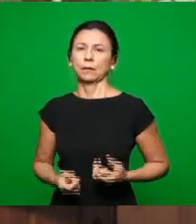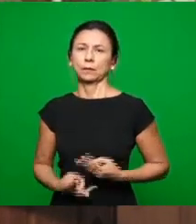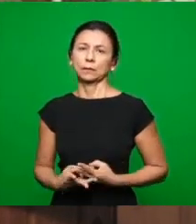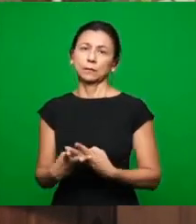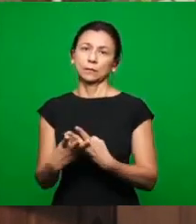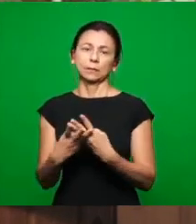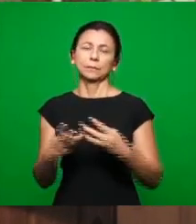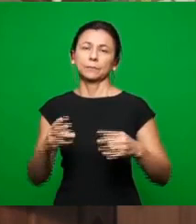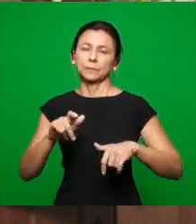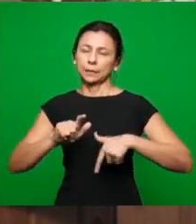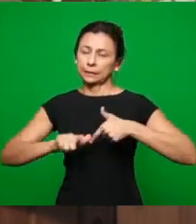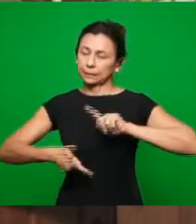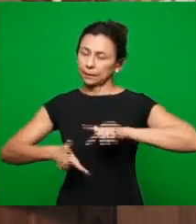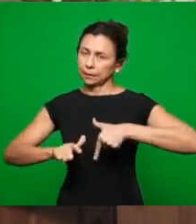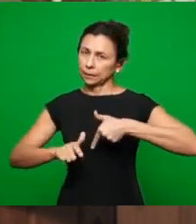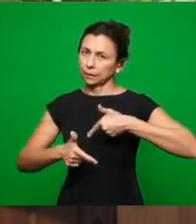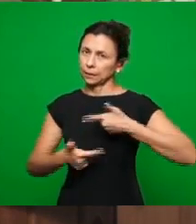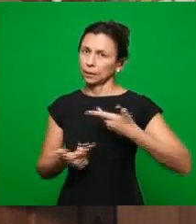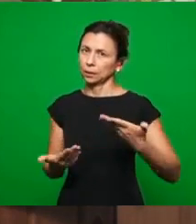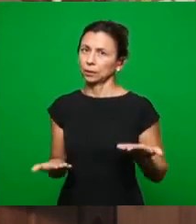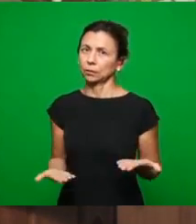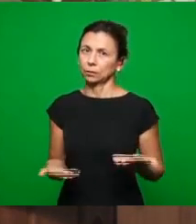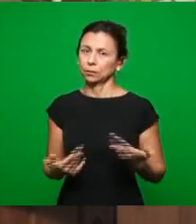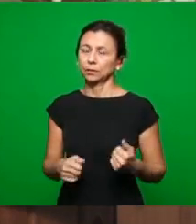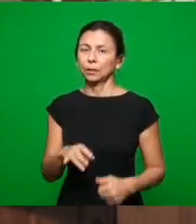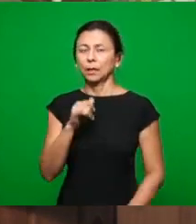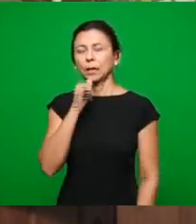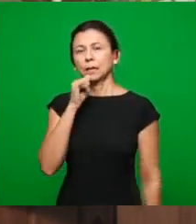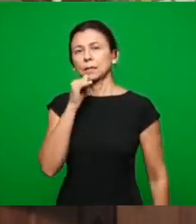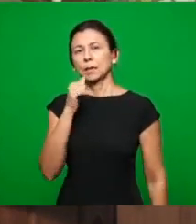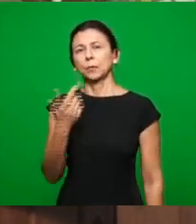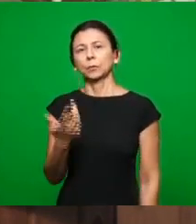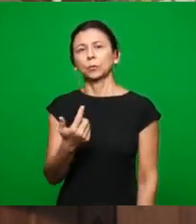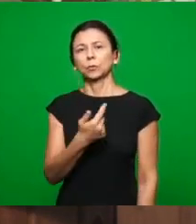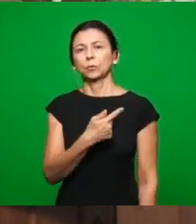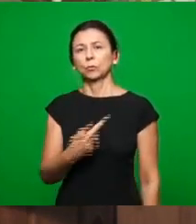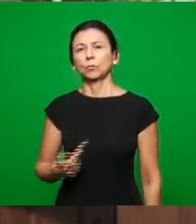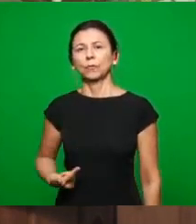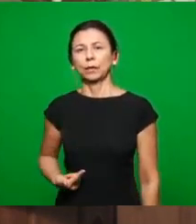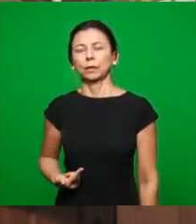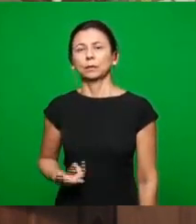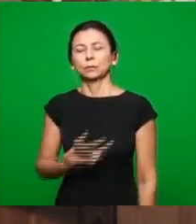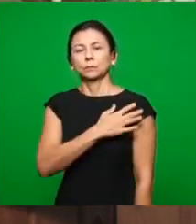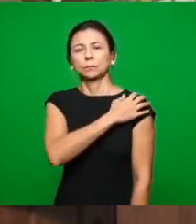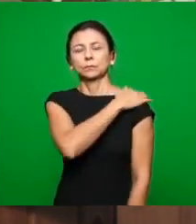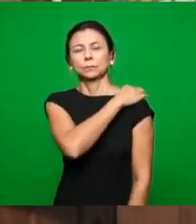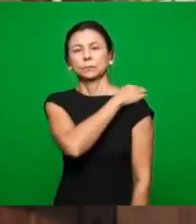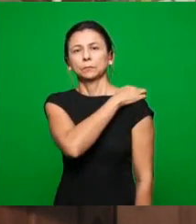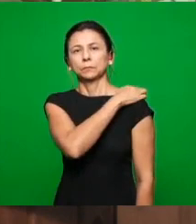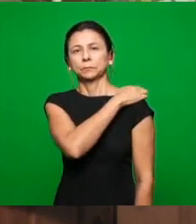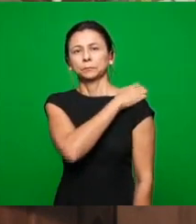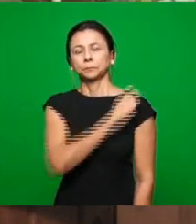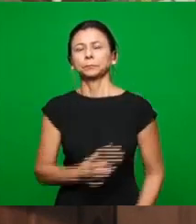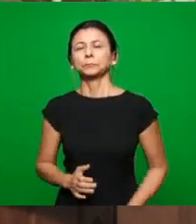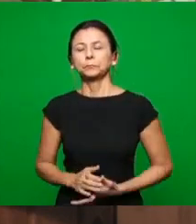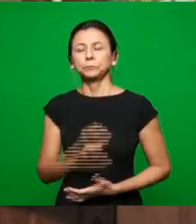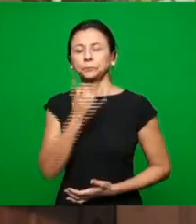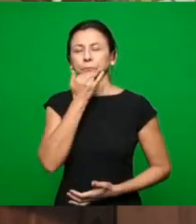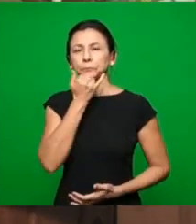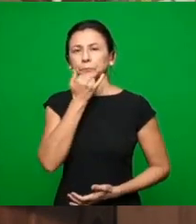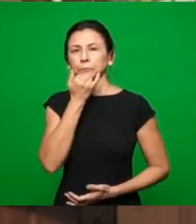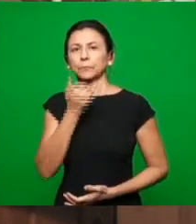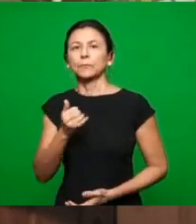how Israel should behave. It's the same situation. So the church, the government is the Holy Spirit. The king, the Holy Spirit